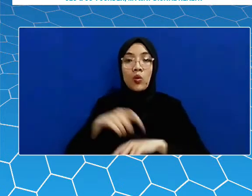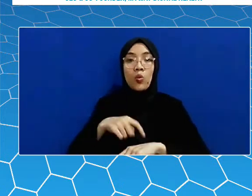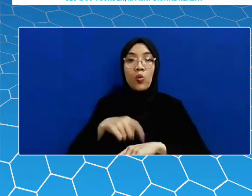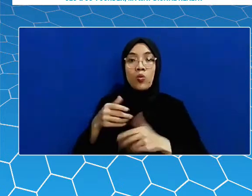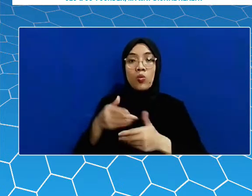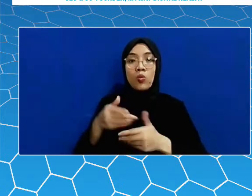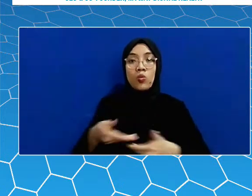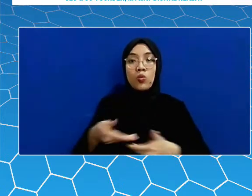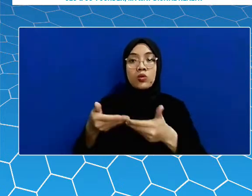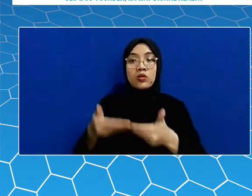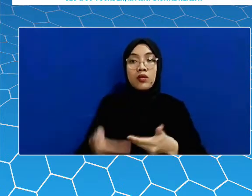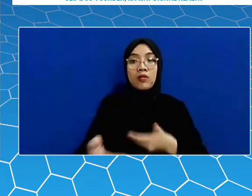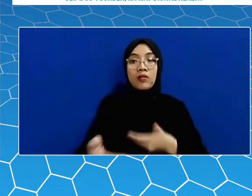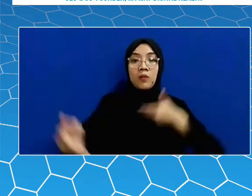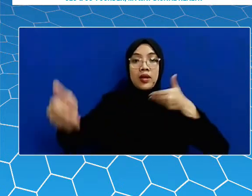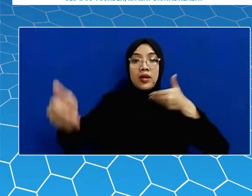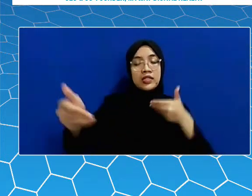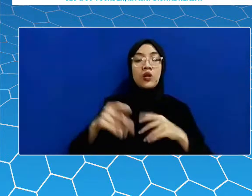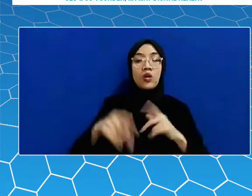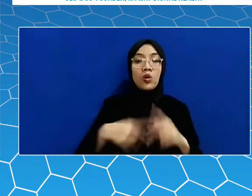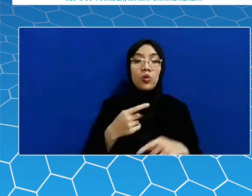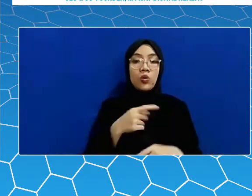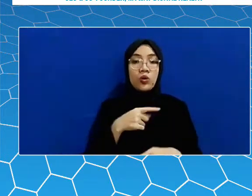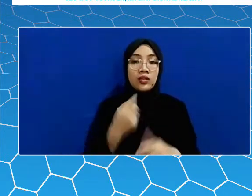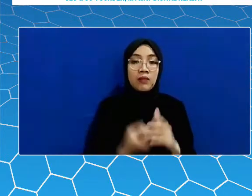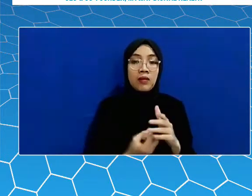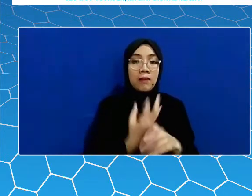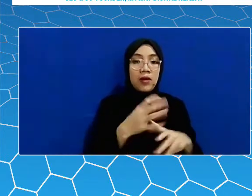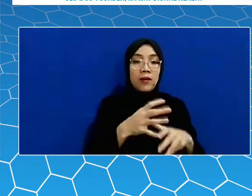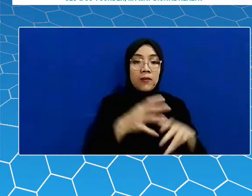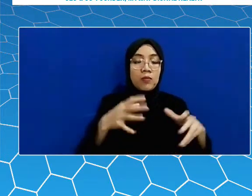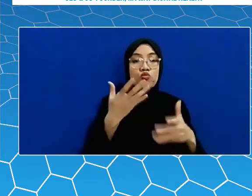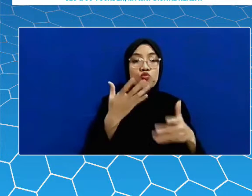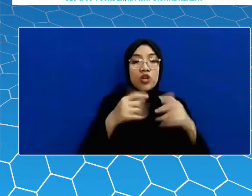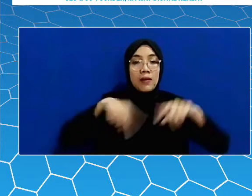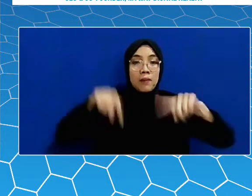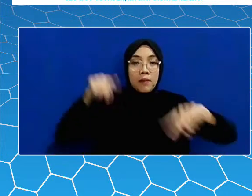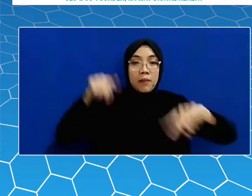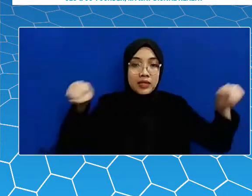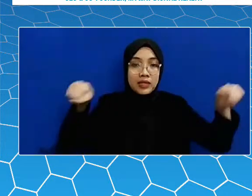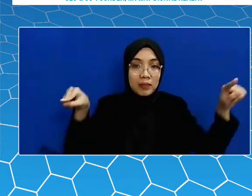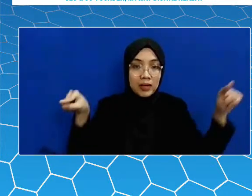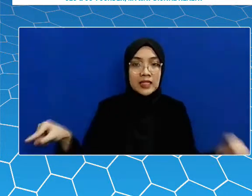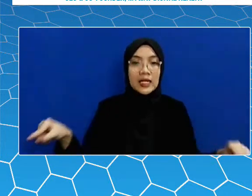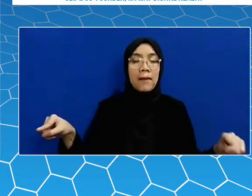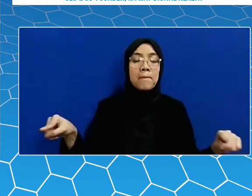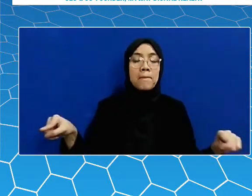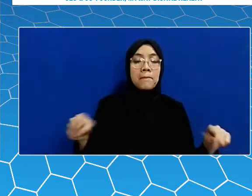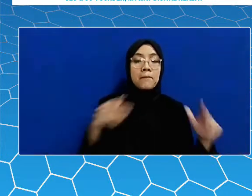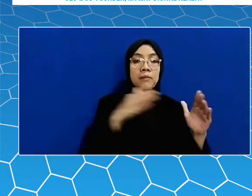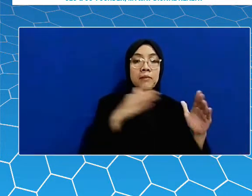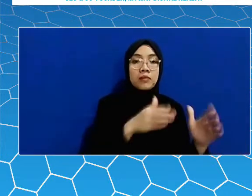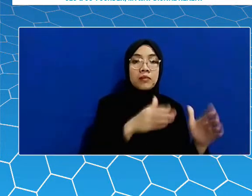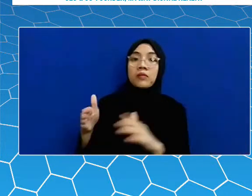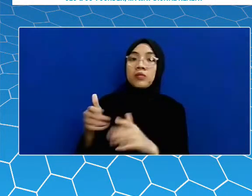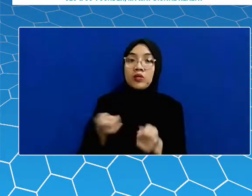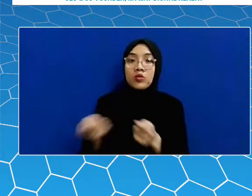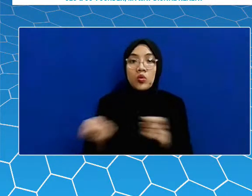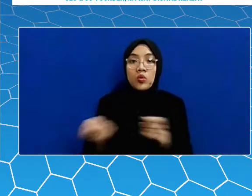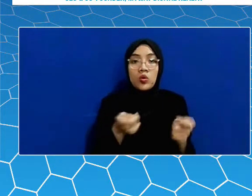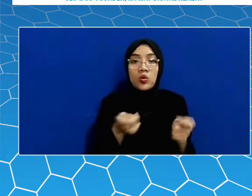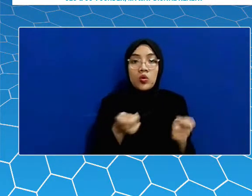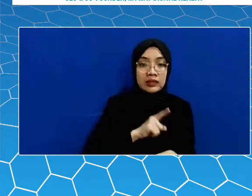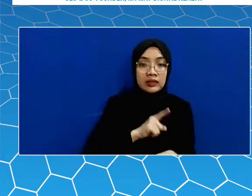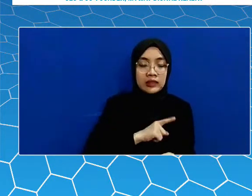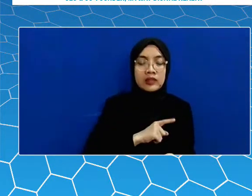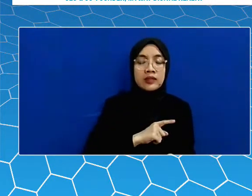be focusing on self-management aspects across conditions wider than diabetes. And obviously there's also COVID screening and things linked in with that as well. So